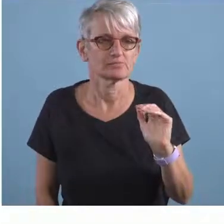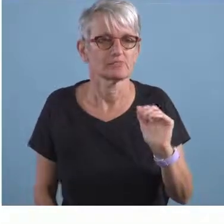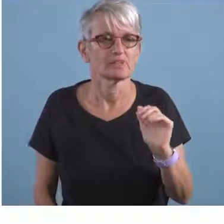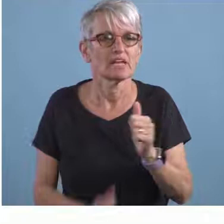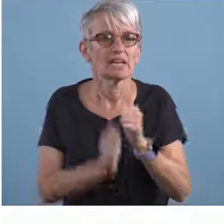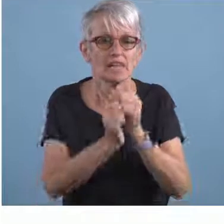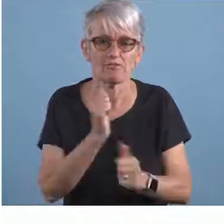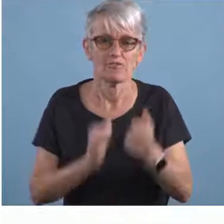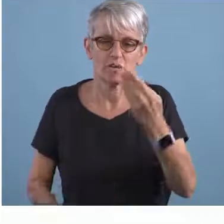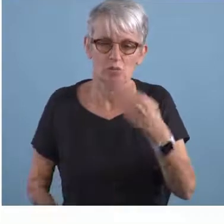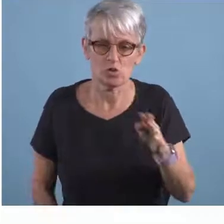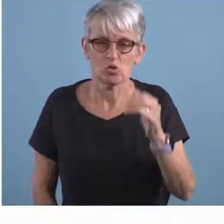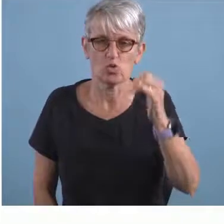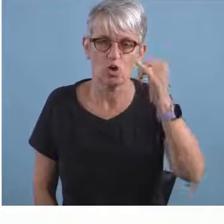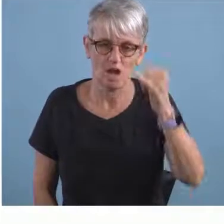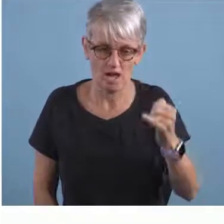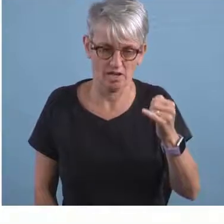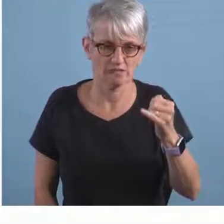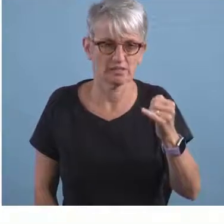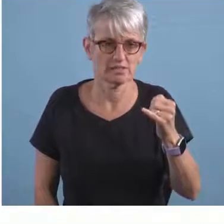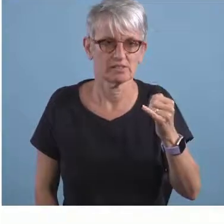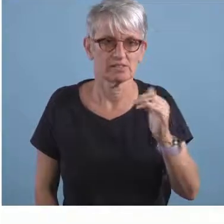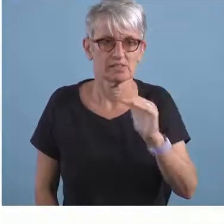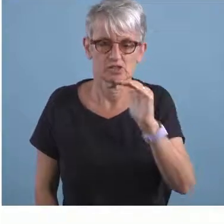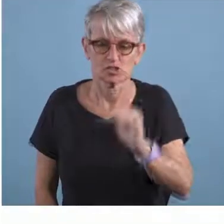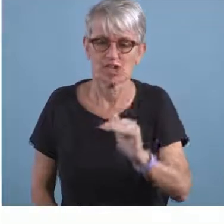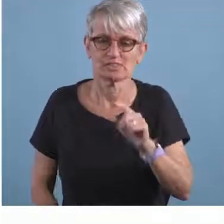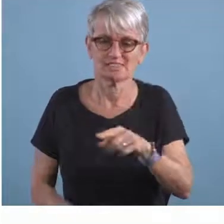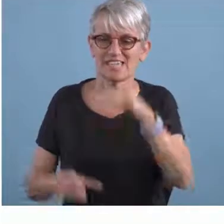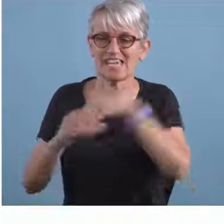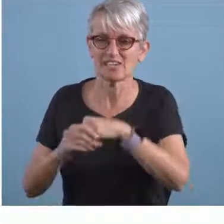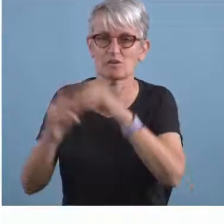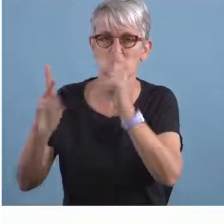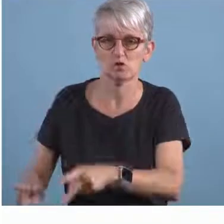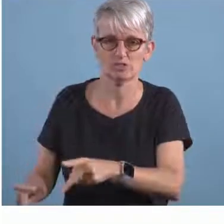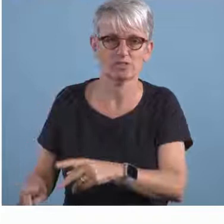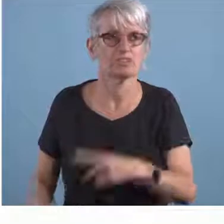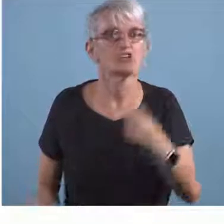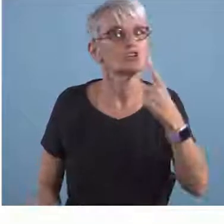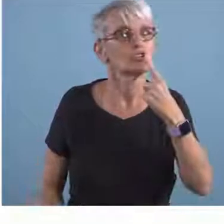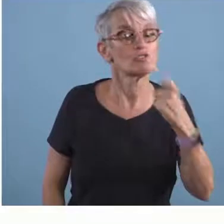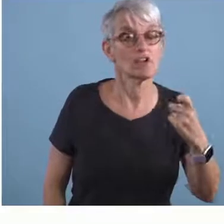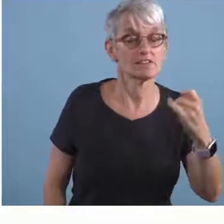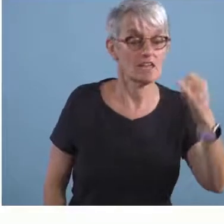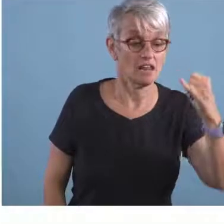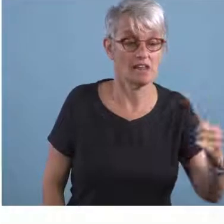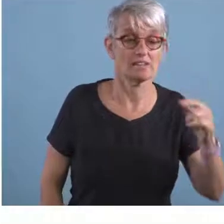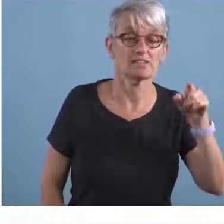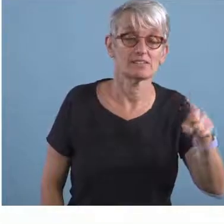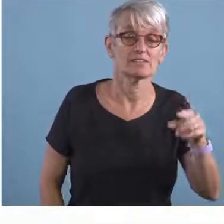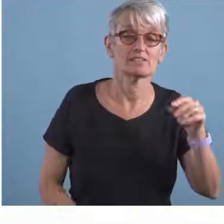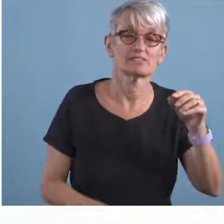line, the child is in the in-person condition. And every red line, the child is in